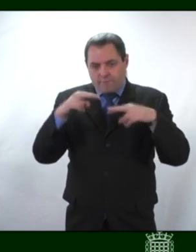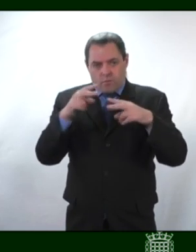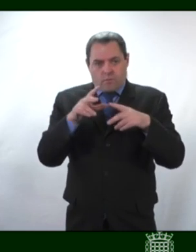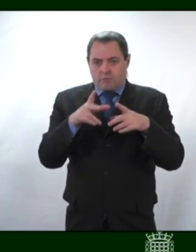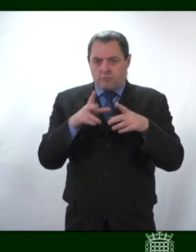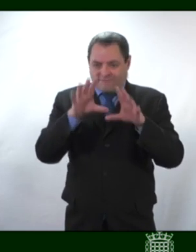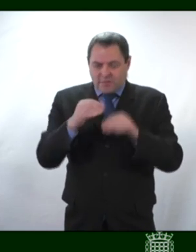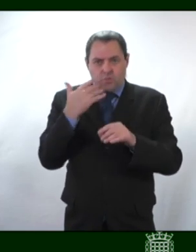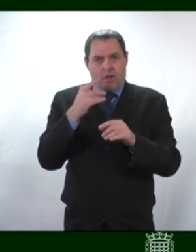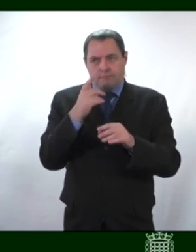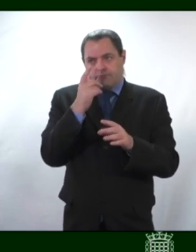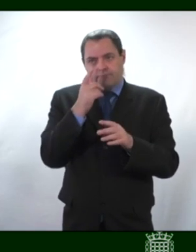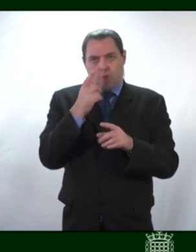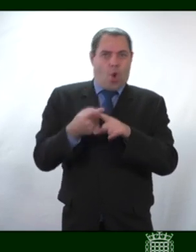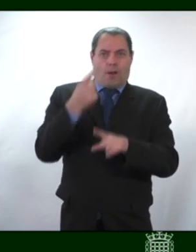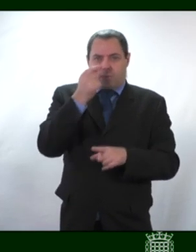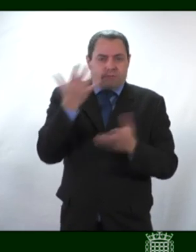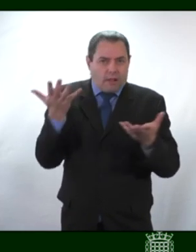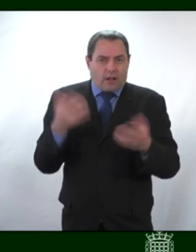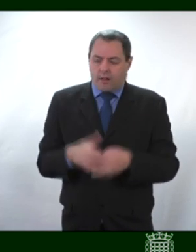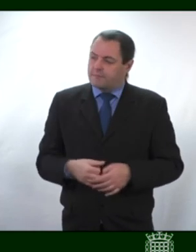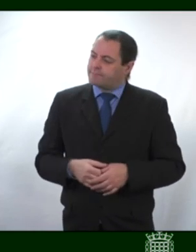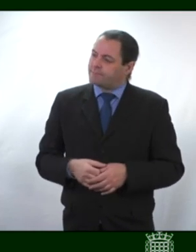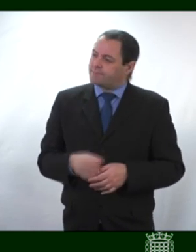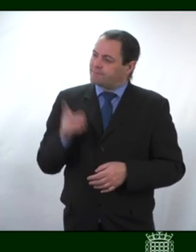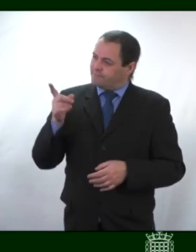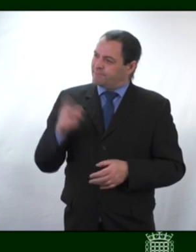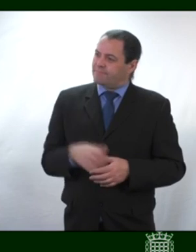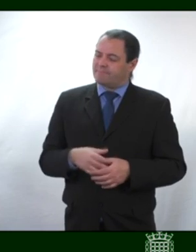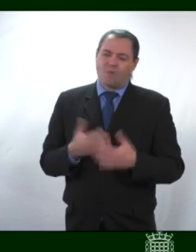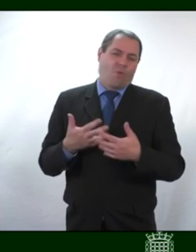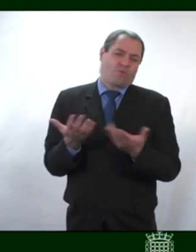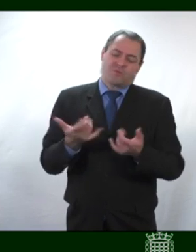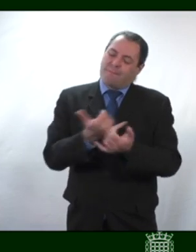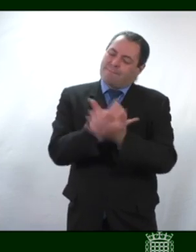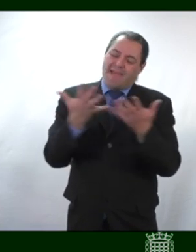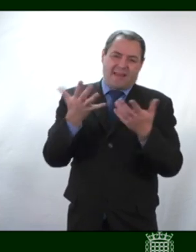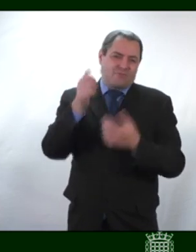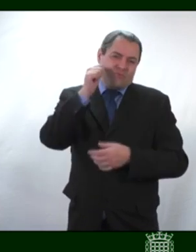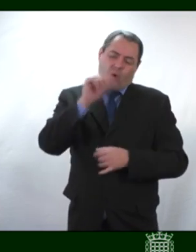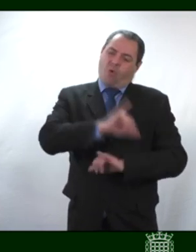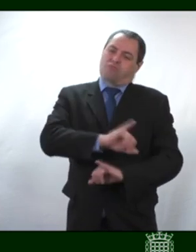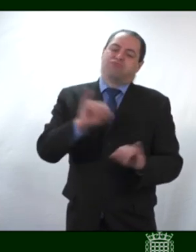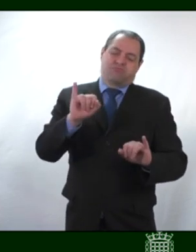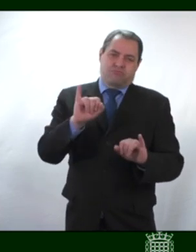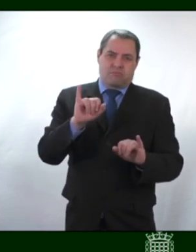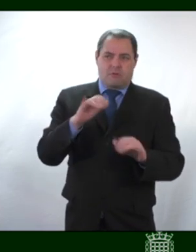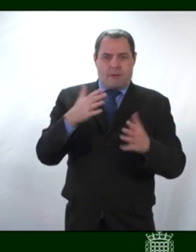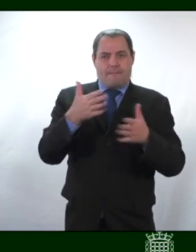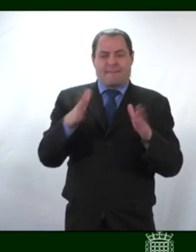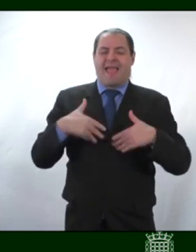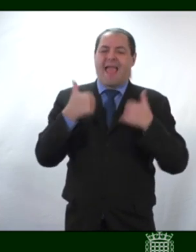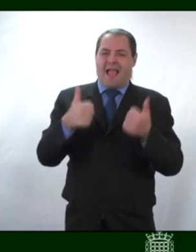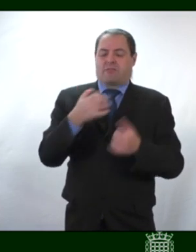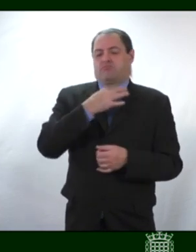Speaker, Secretary of State, none of us doubts the grave threat to public health and the difficulty in dealing with it. But there is also